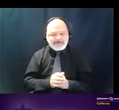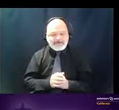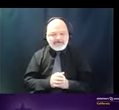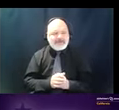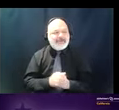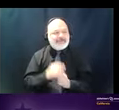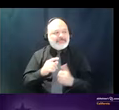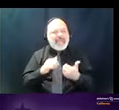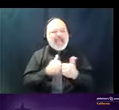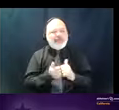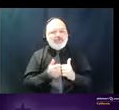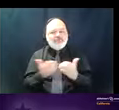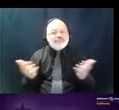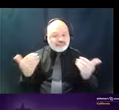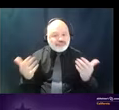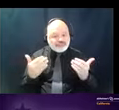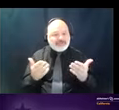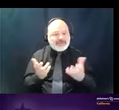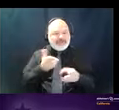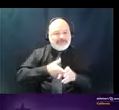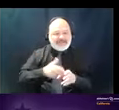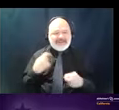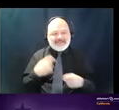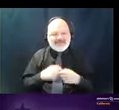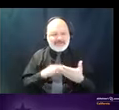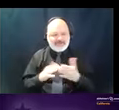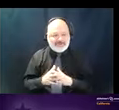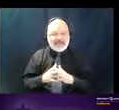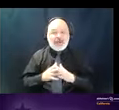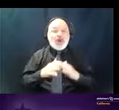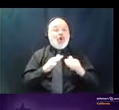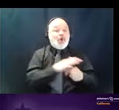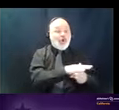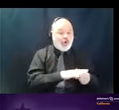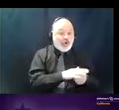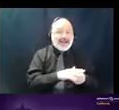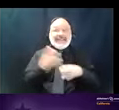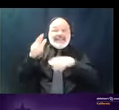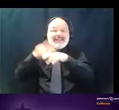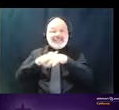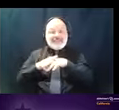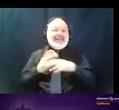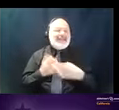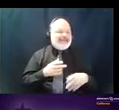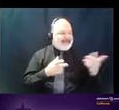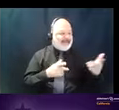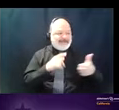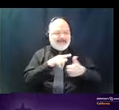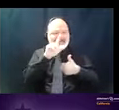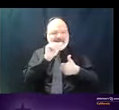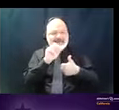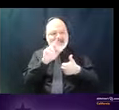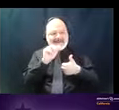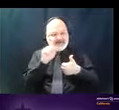to engage your Latino community include efforts with local and national associations such as the National Council of La Raza, the